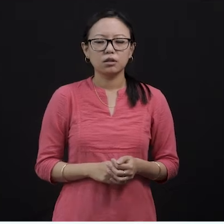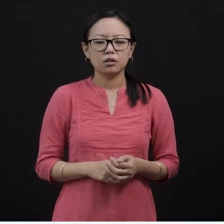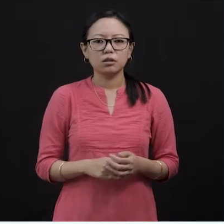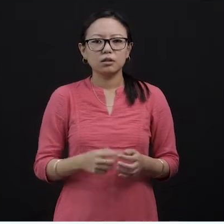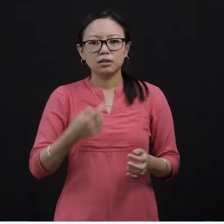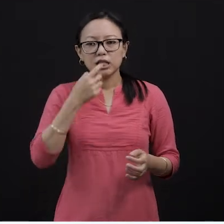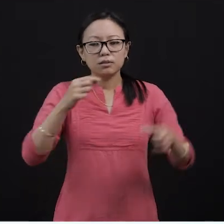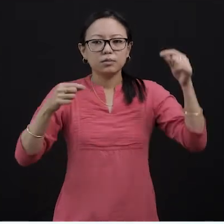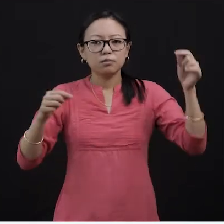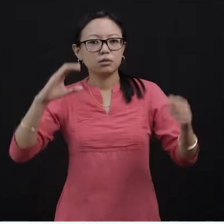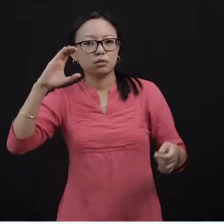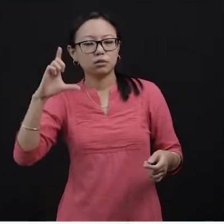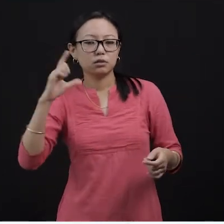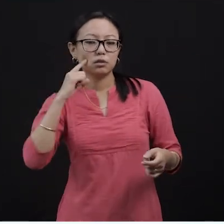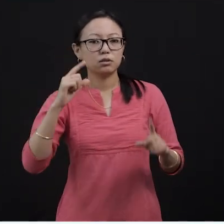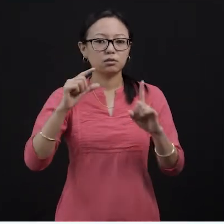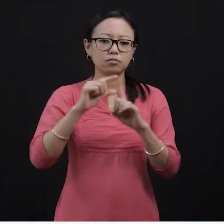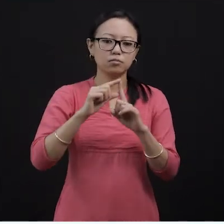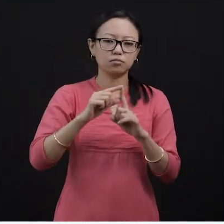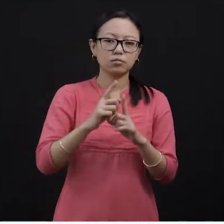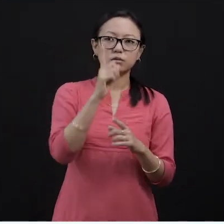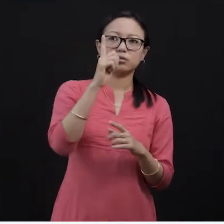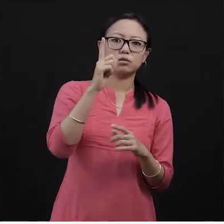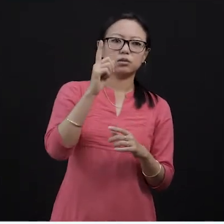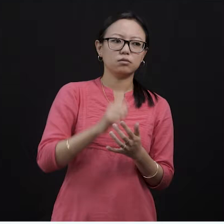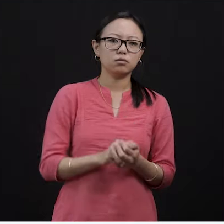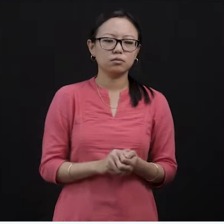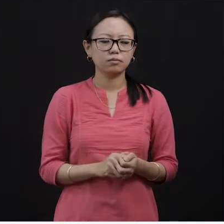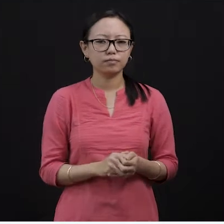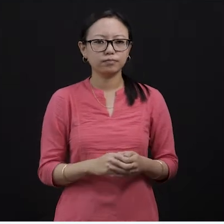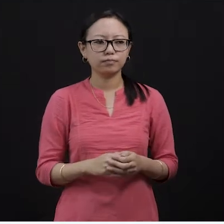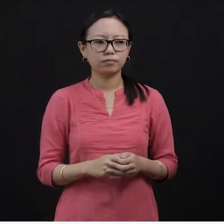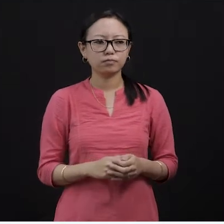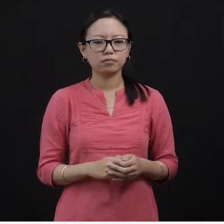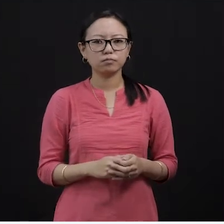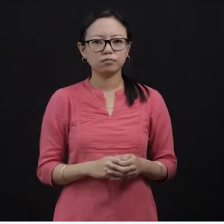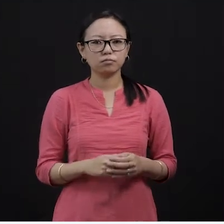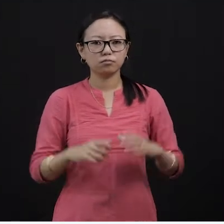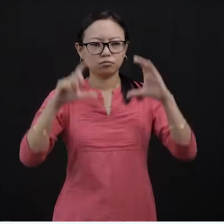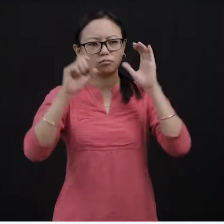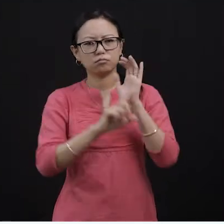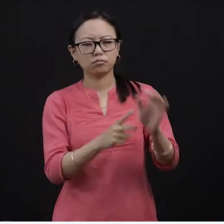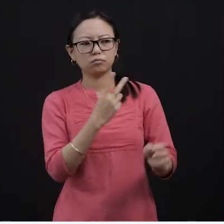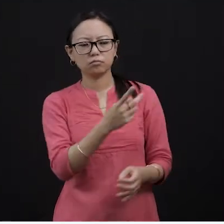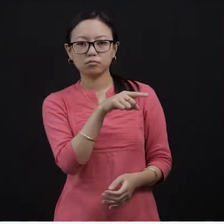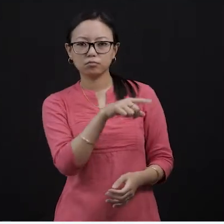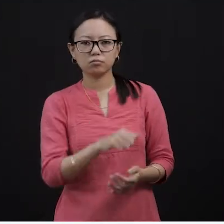tied this paper clip, okay, with a thread.